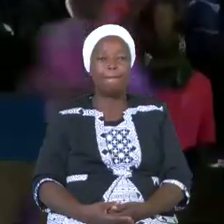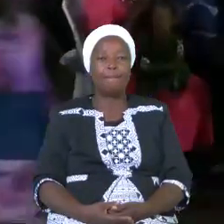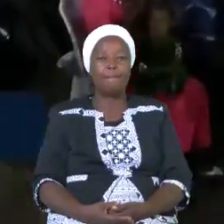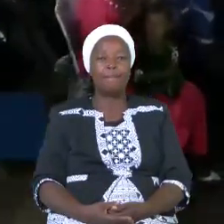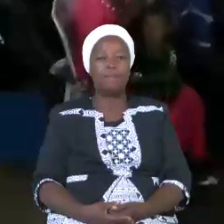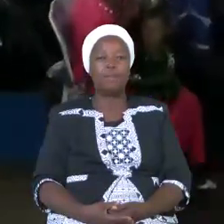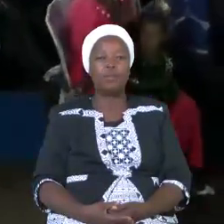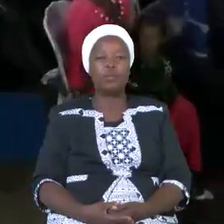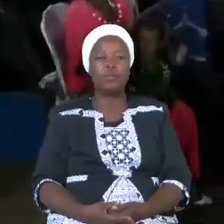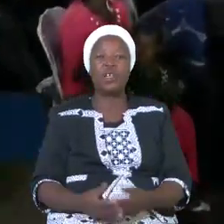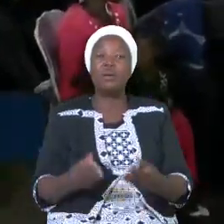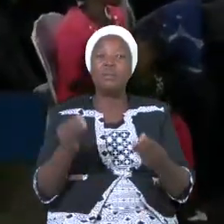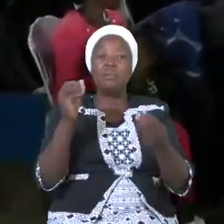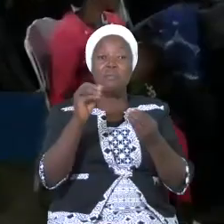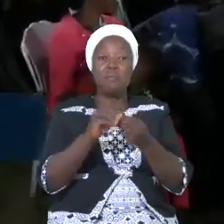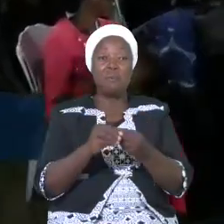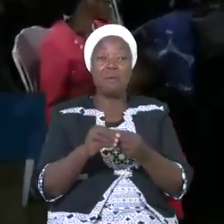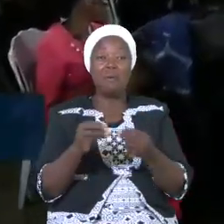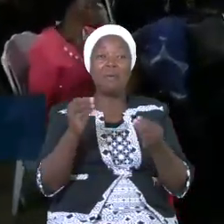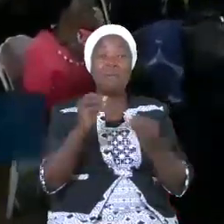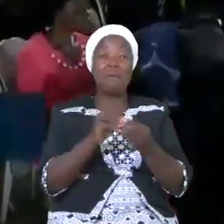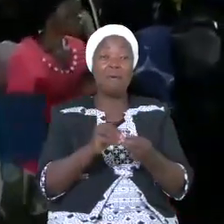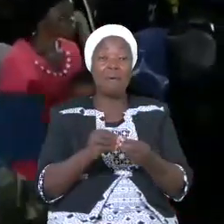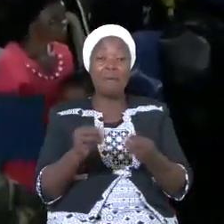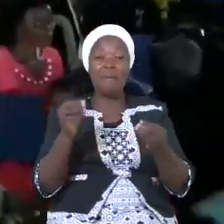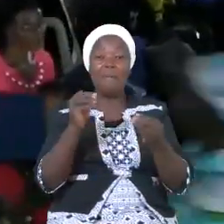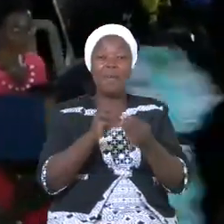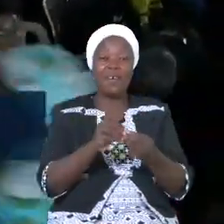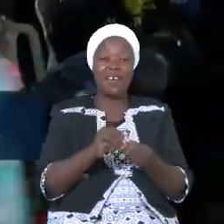more more more